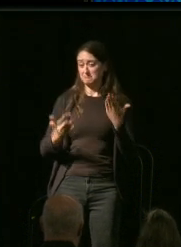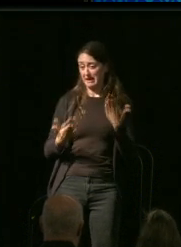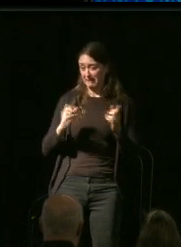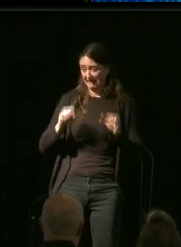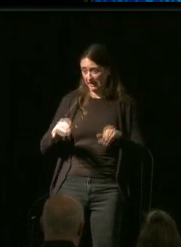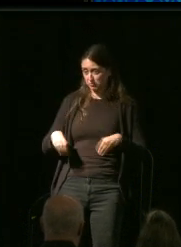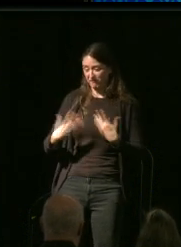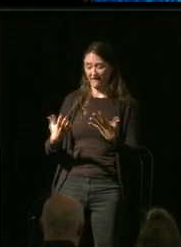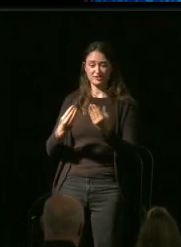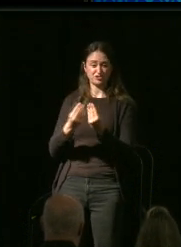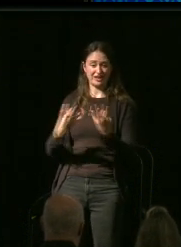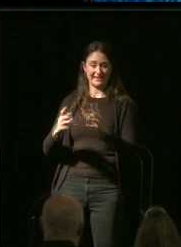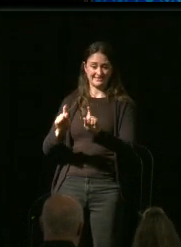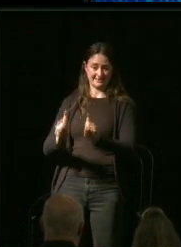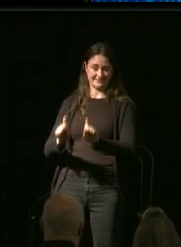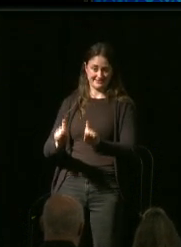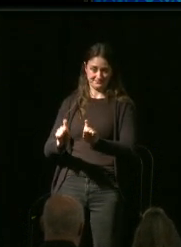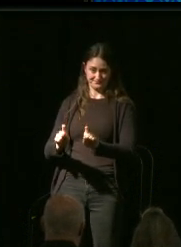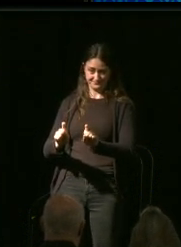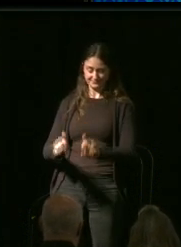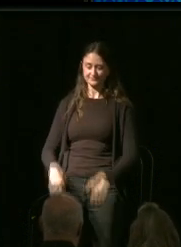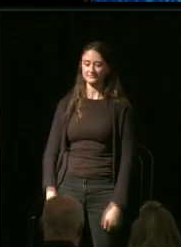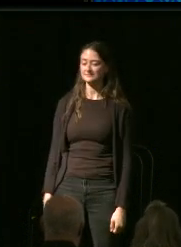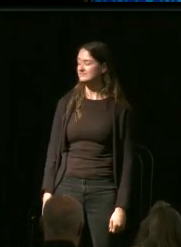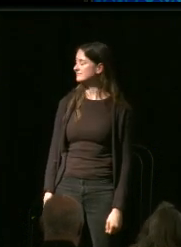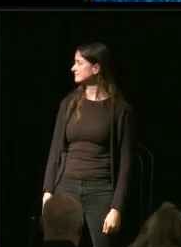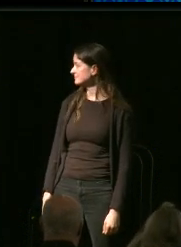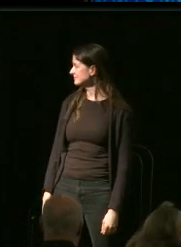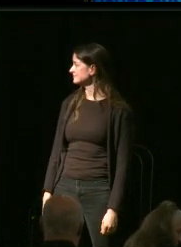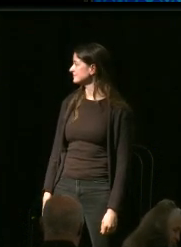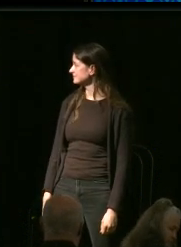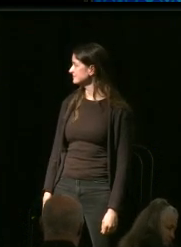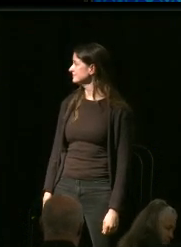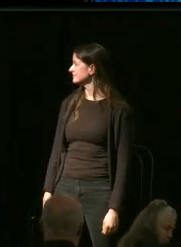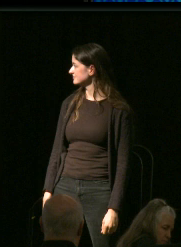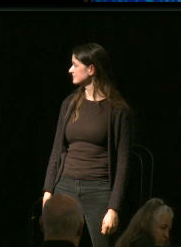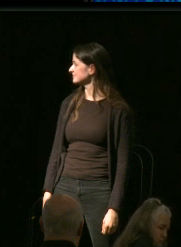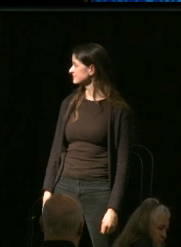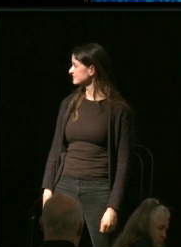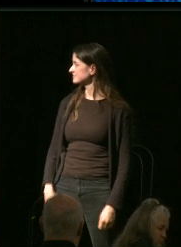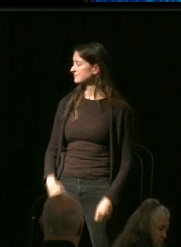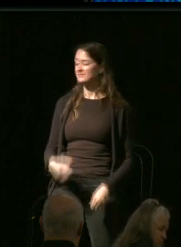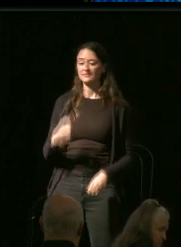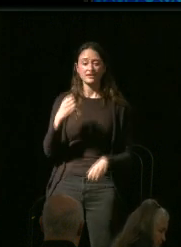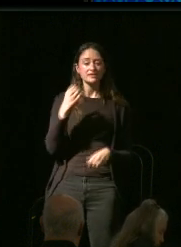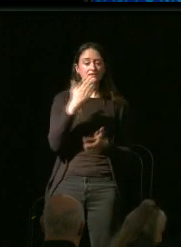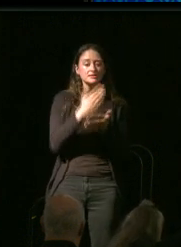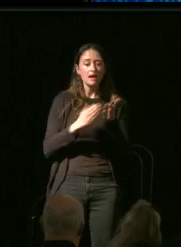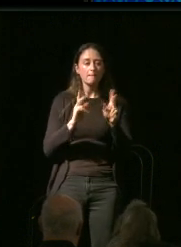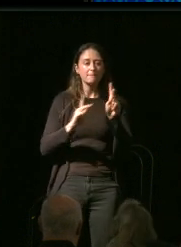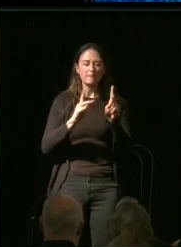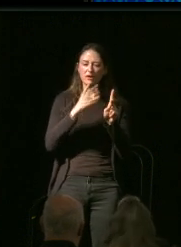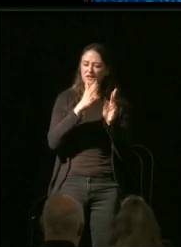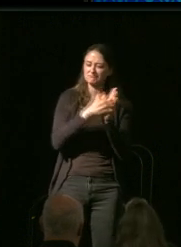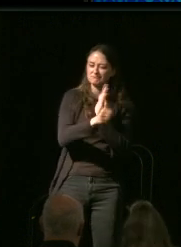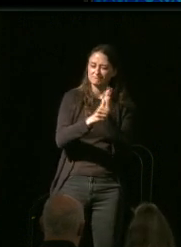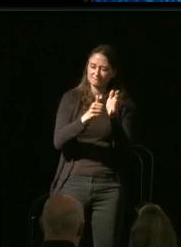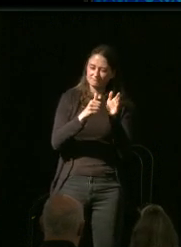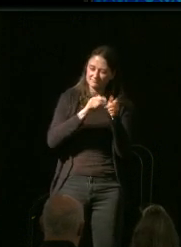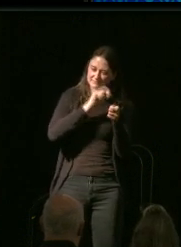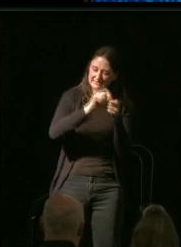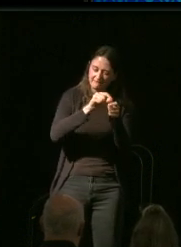A genetic counselor and geneticist would reliably have an adequate background in genetics, but for otolaryngologists or ear doctors